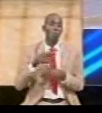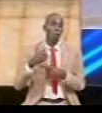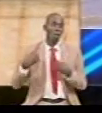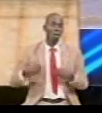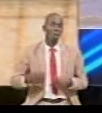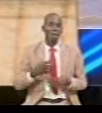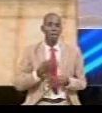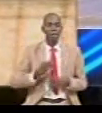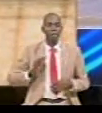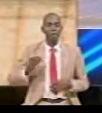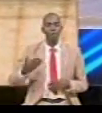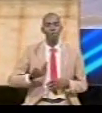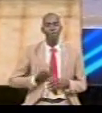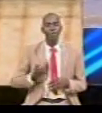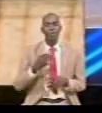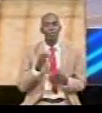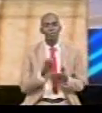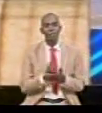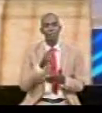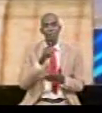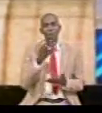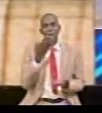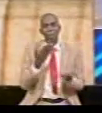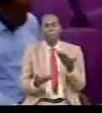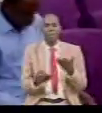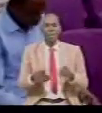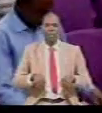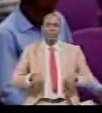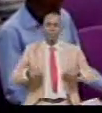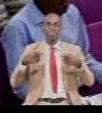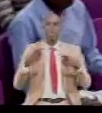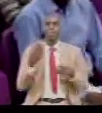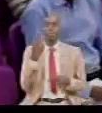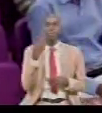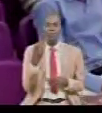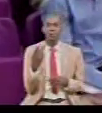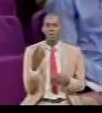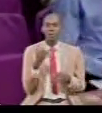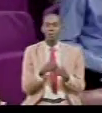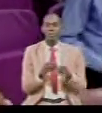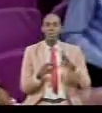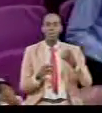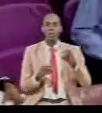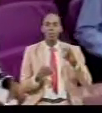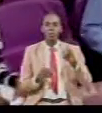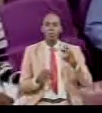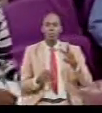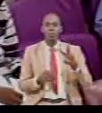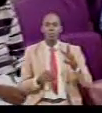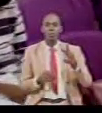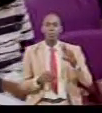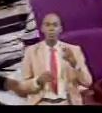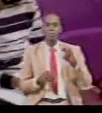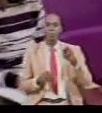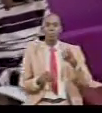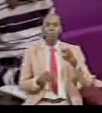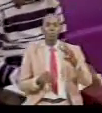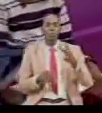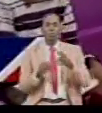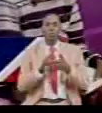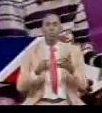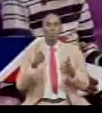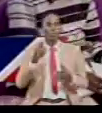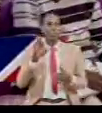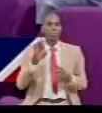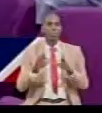soul, that thou mayest live. Let's come back to Romans chapter 2 and read from verse